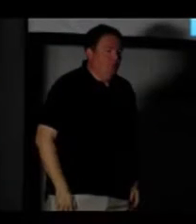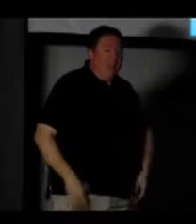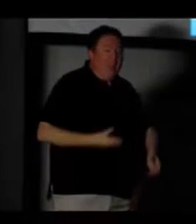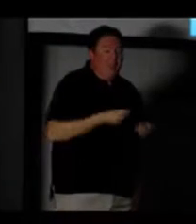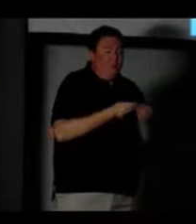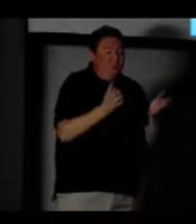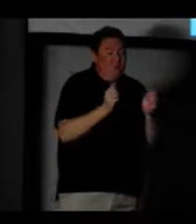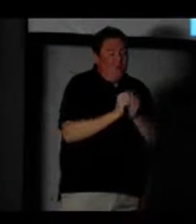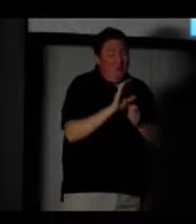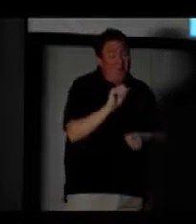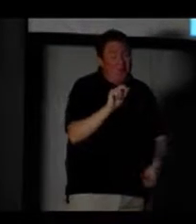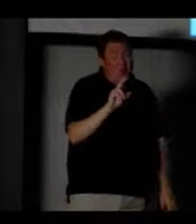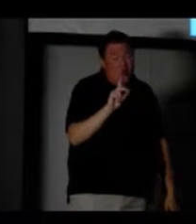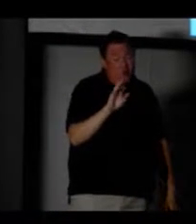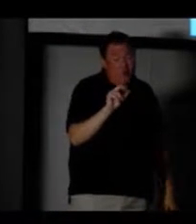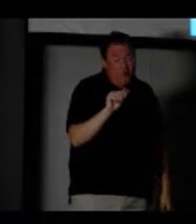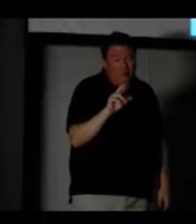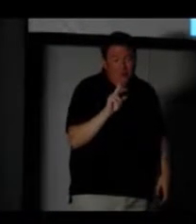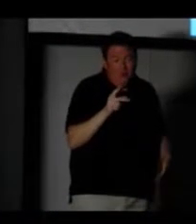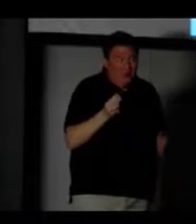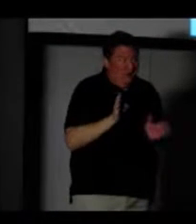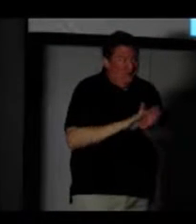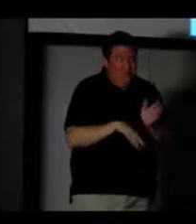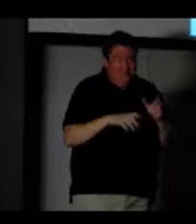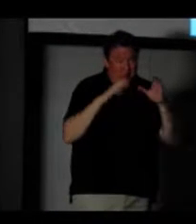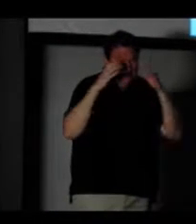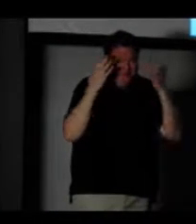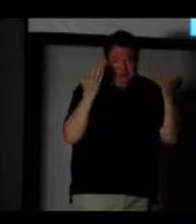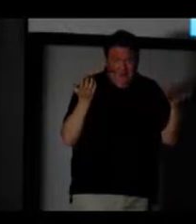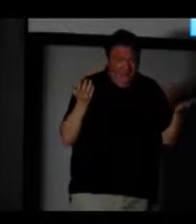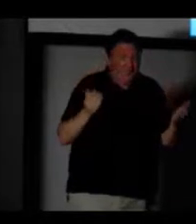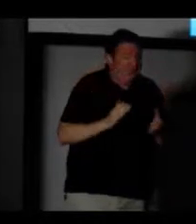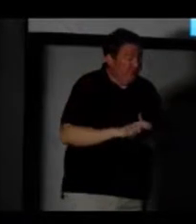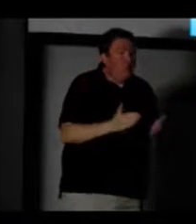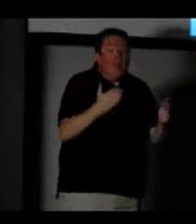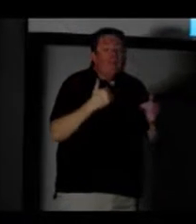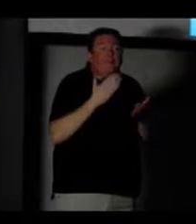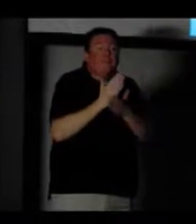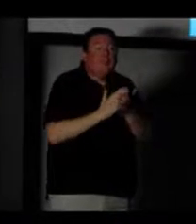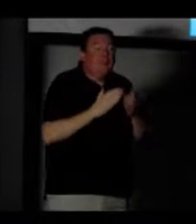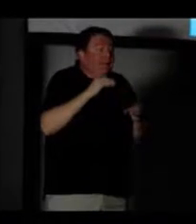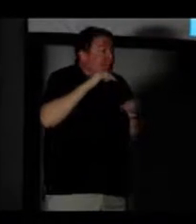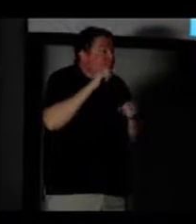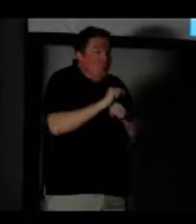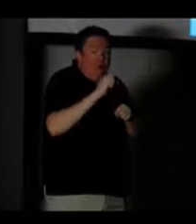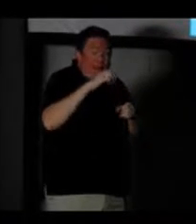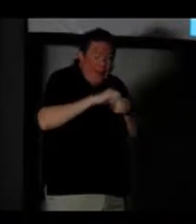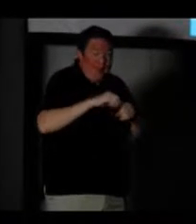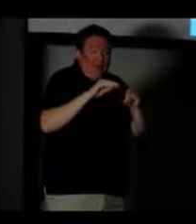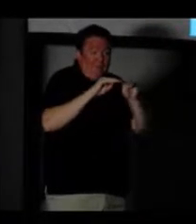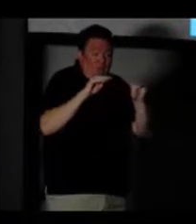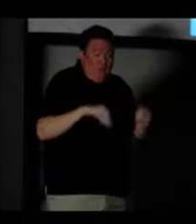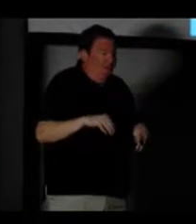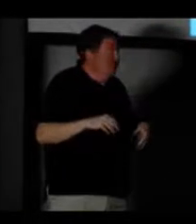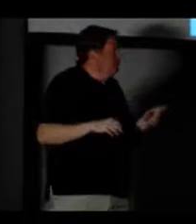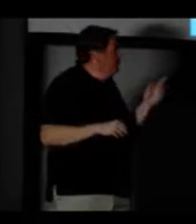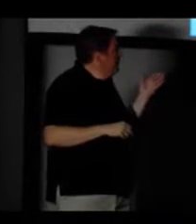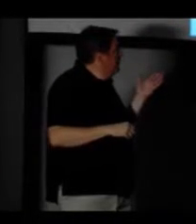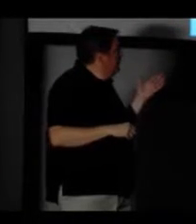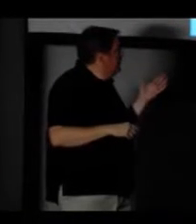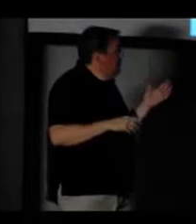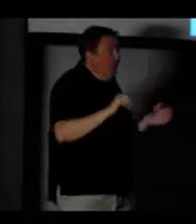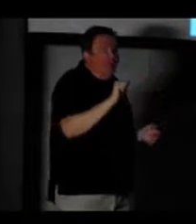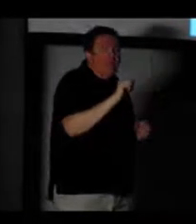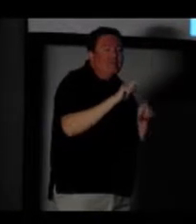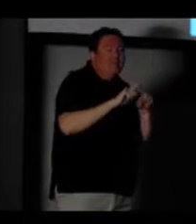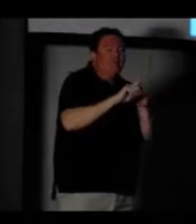great. Subsequently, we've also done some in-museum work as well, where we've been working with companies like